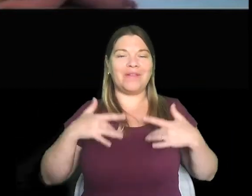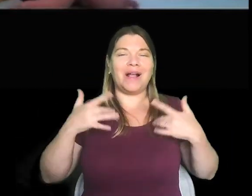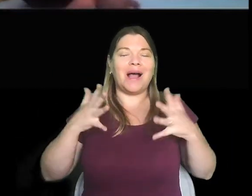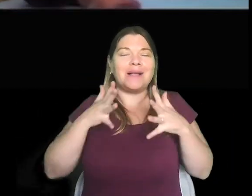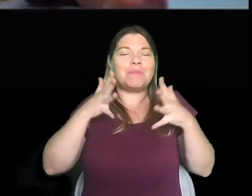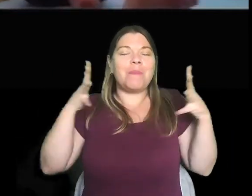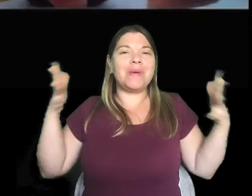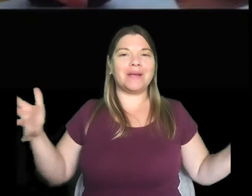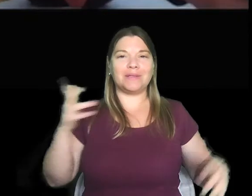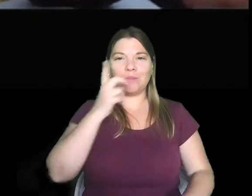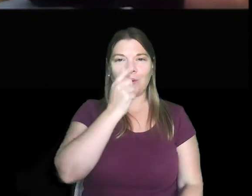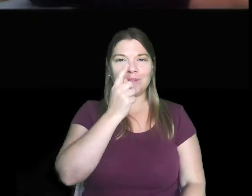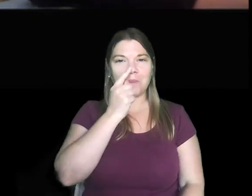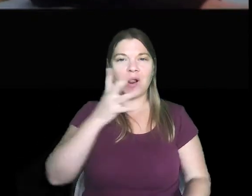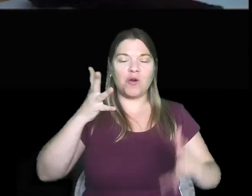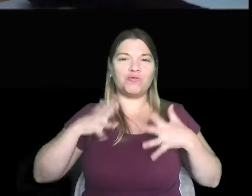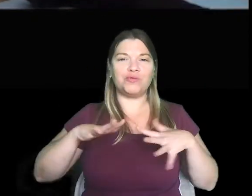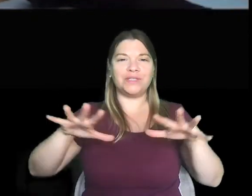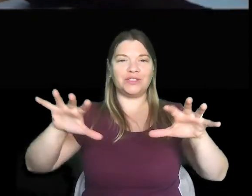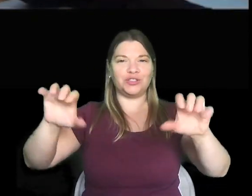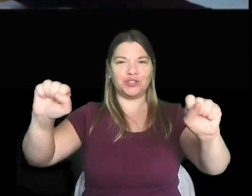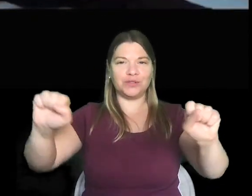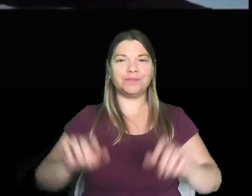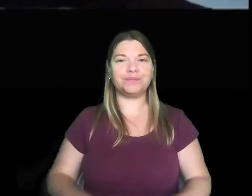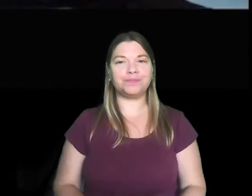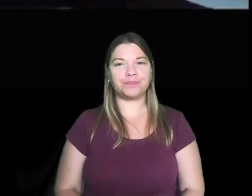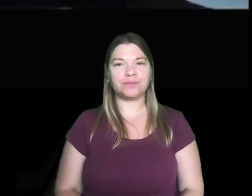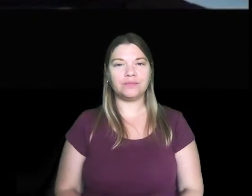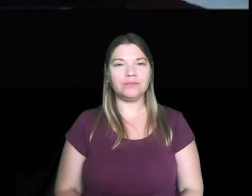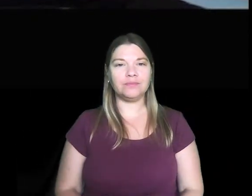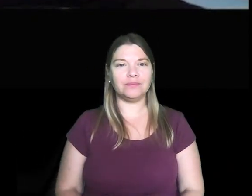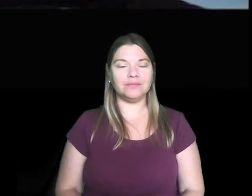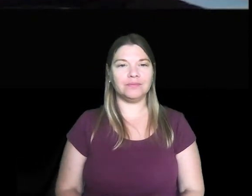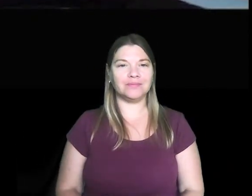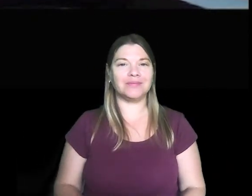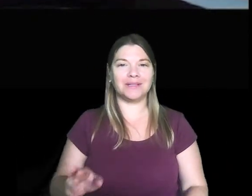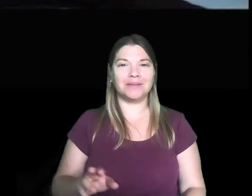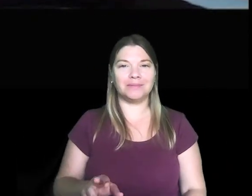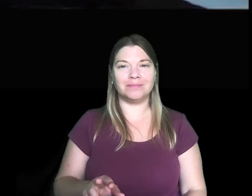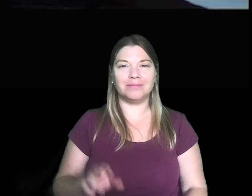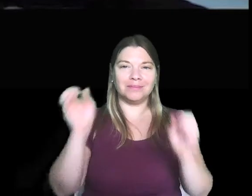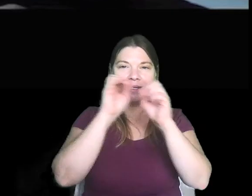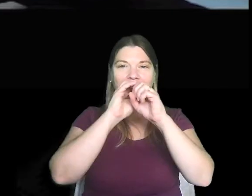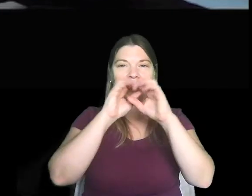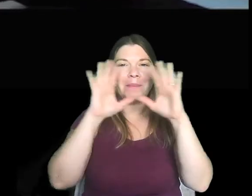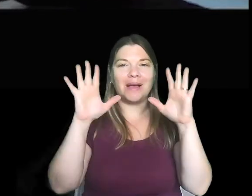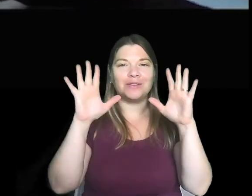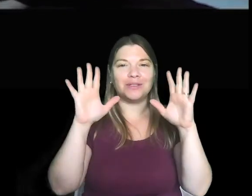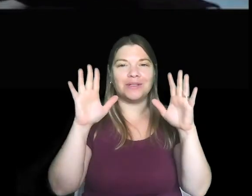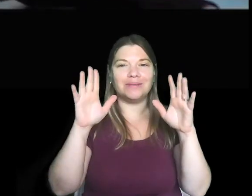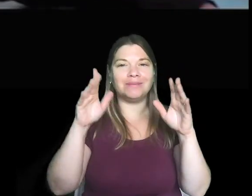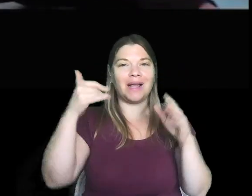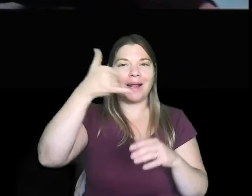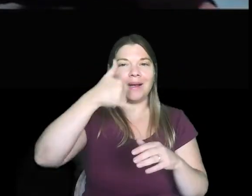reaching ourselves into the space, feeling this cool liquid run past our skin.